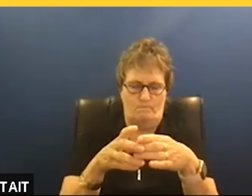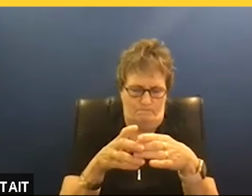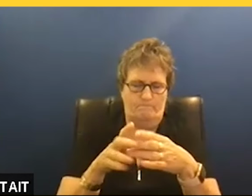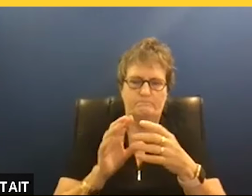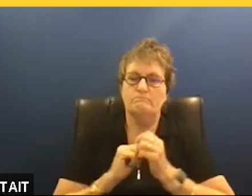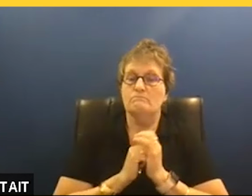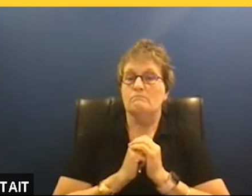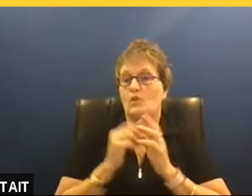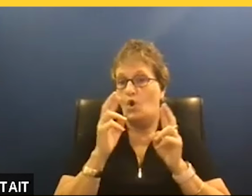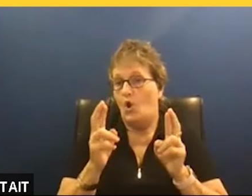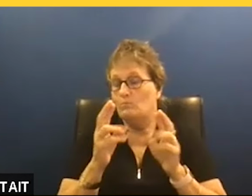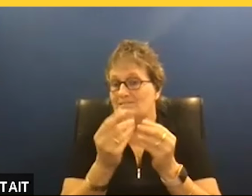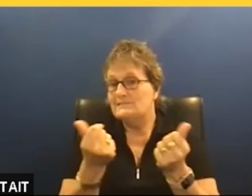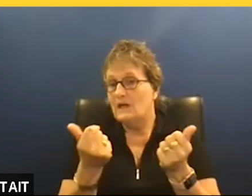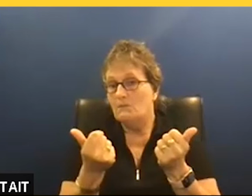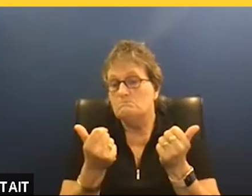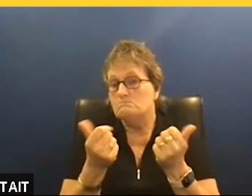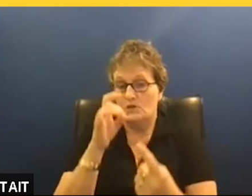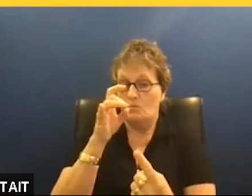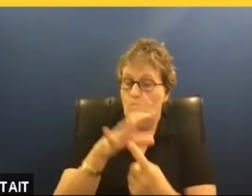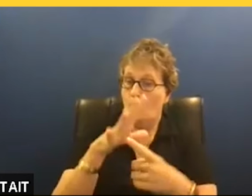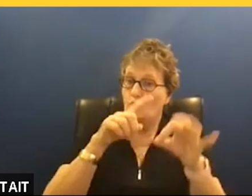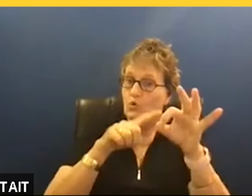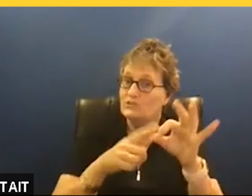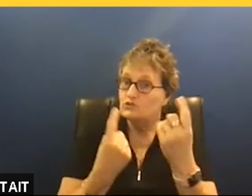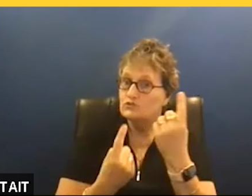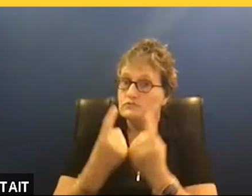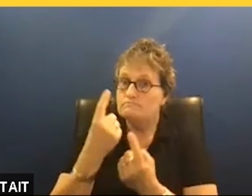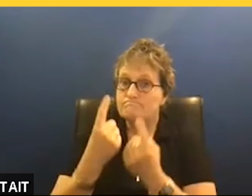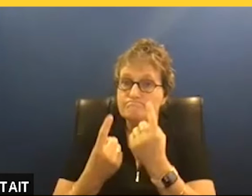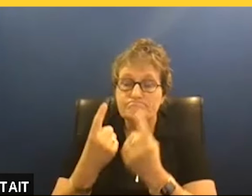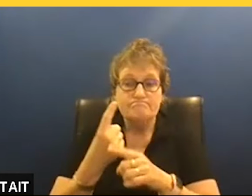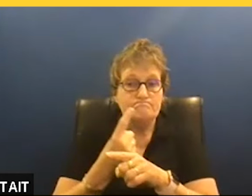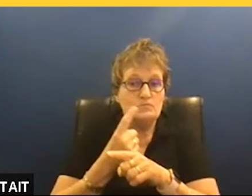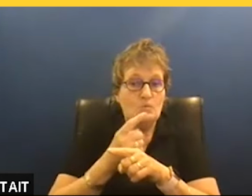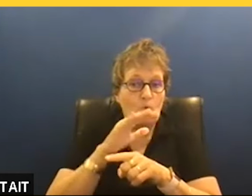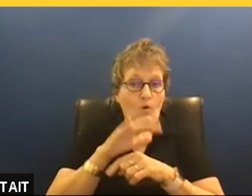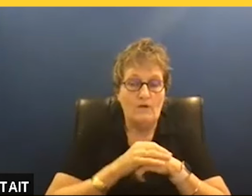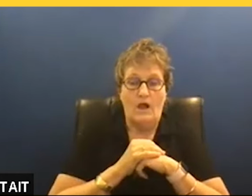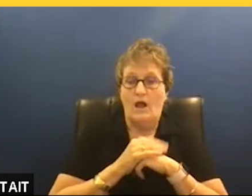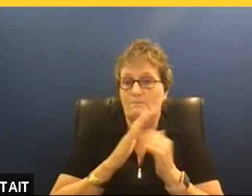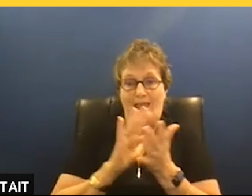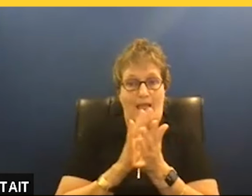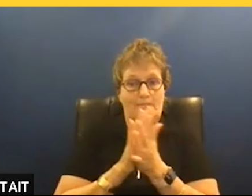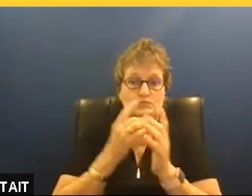some critical questions, and it'd be great to see some questions in the chat.